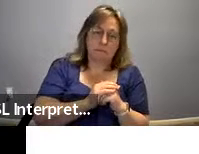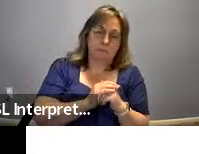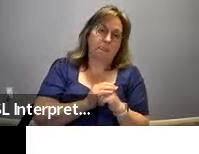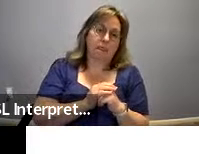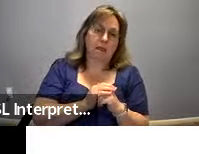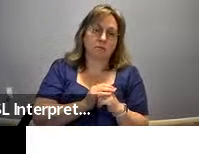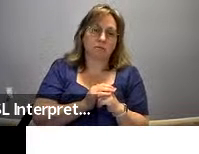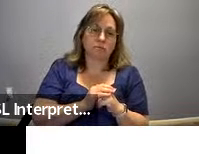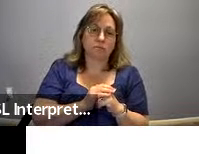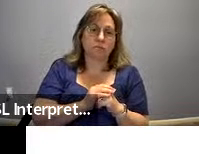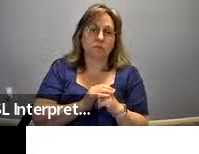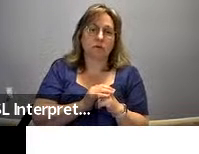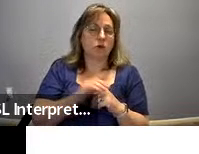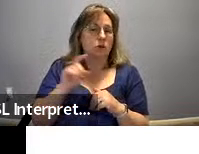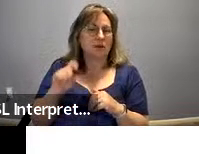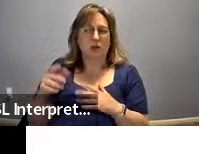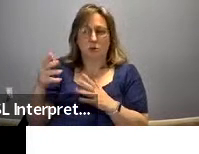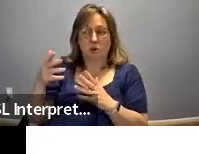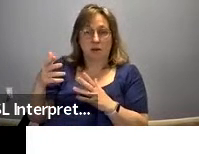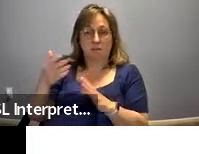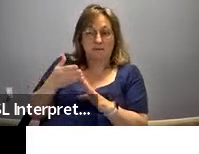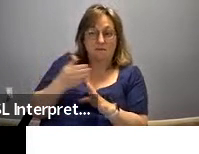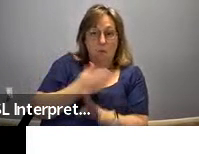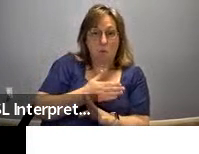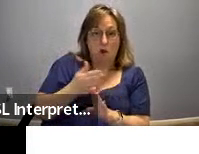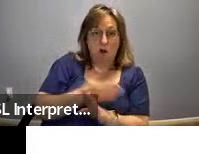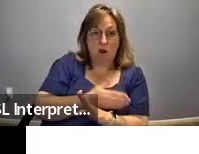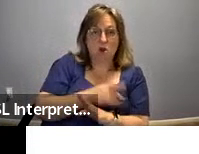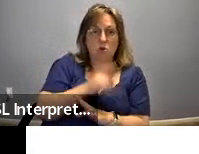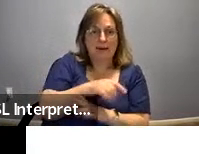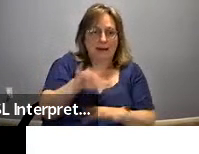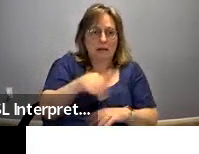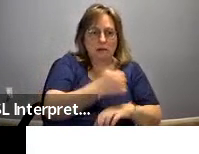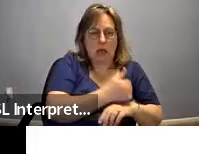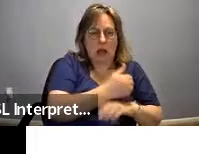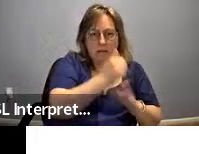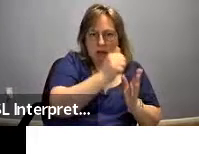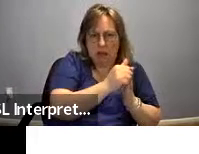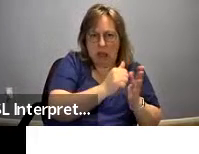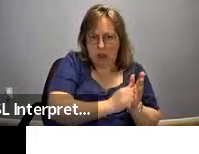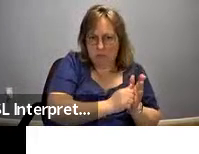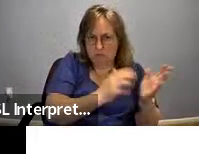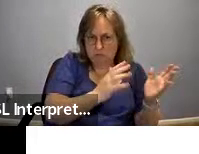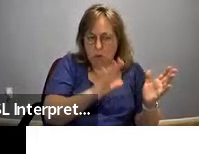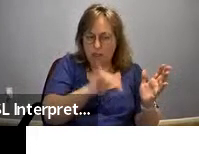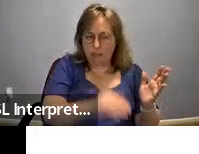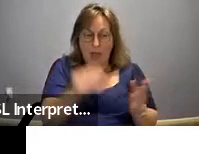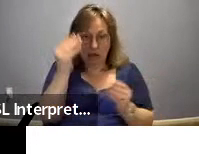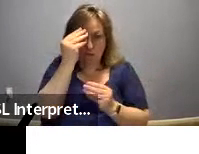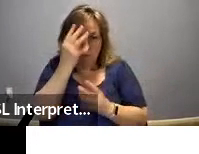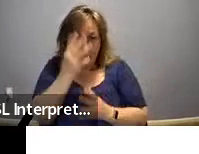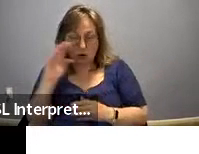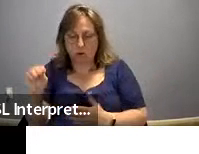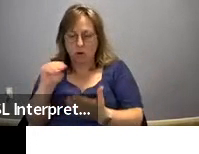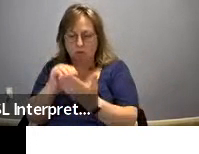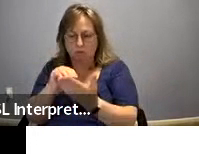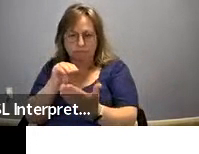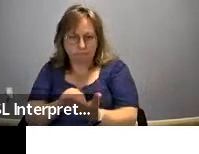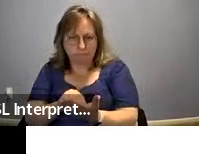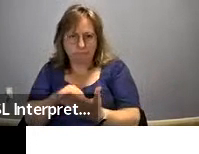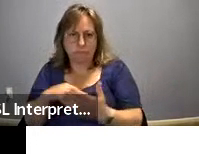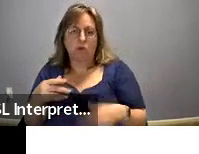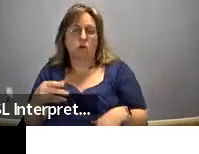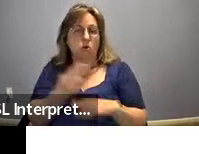You'll need to have set up a Canvas account first, but once you have that information, you can type in your username and password